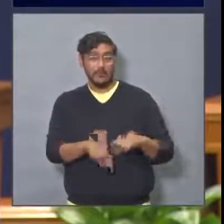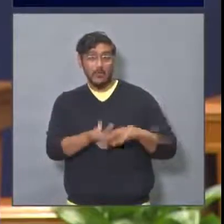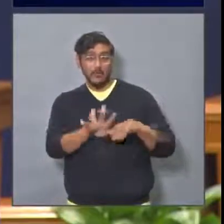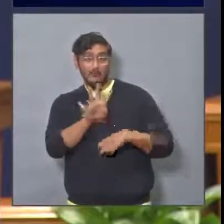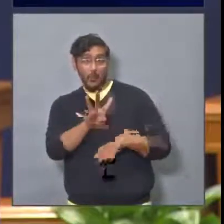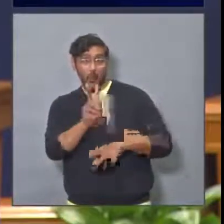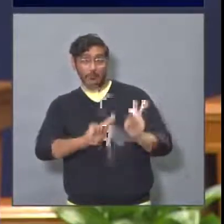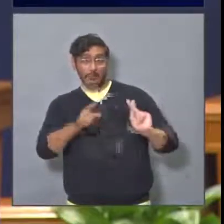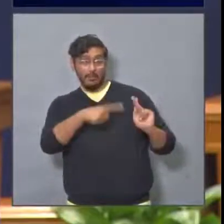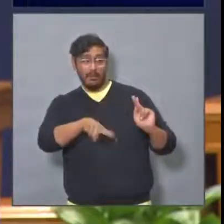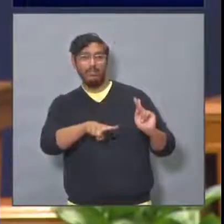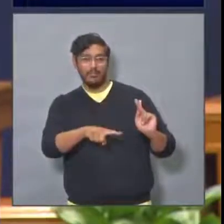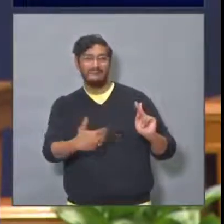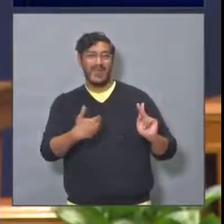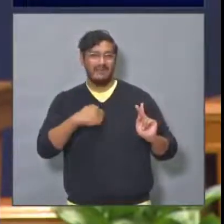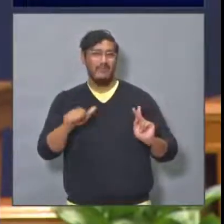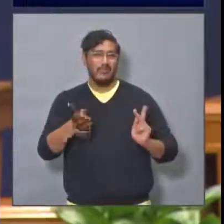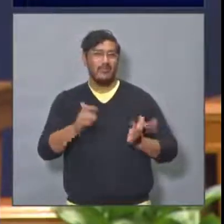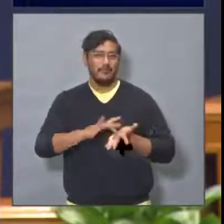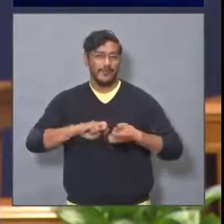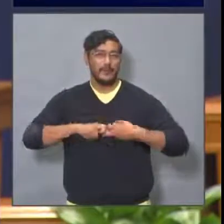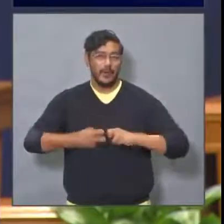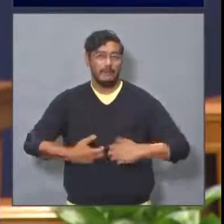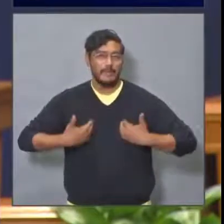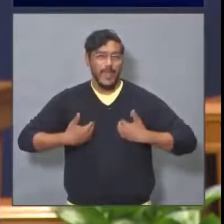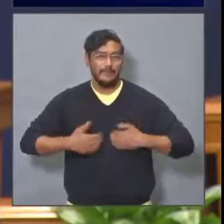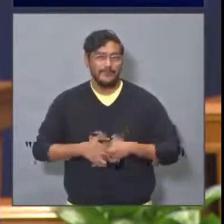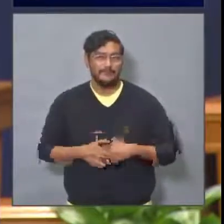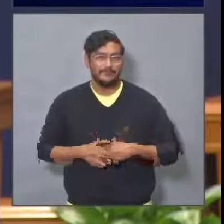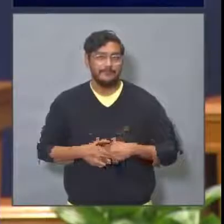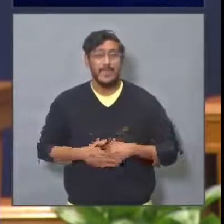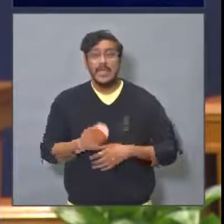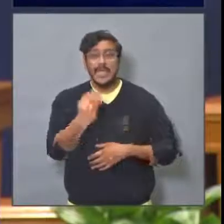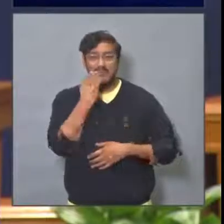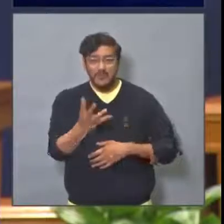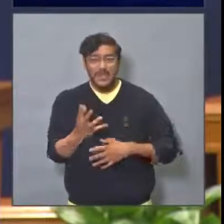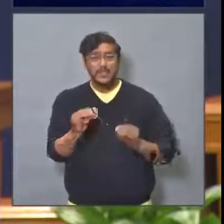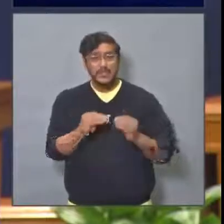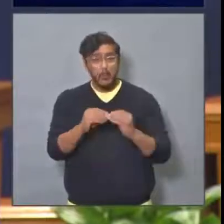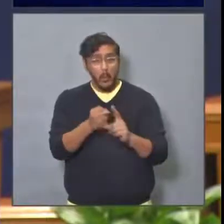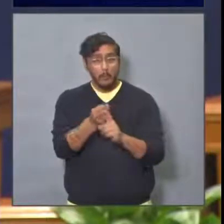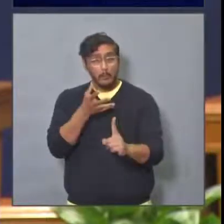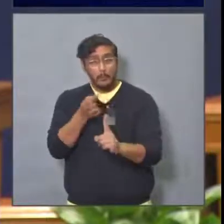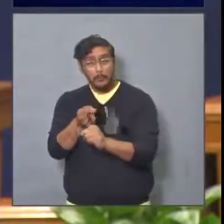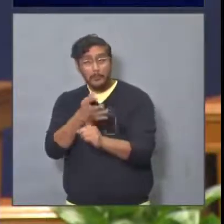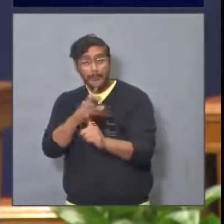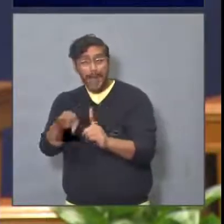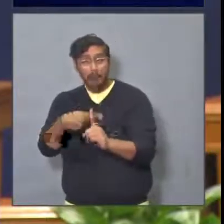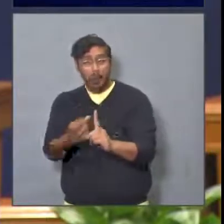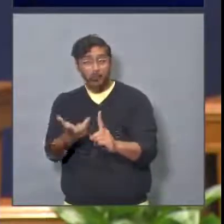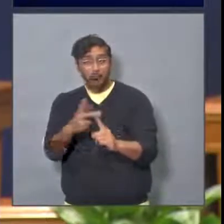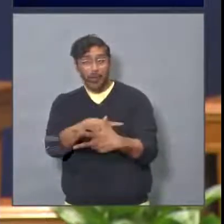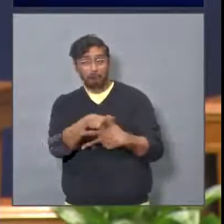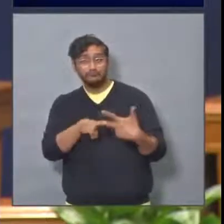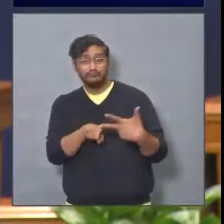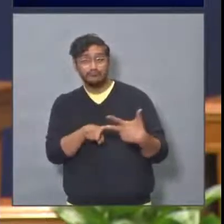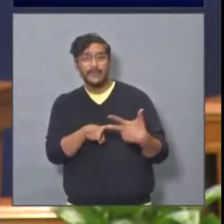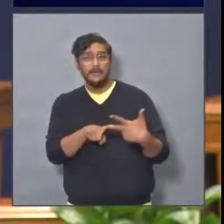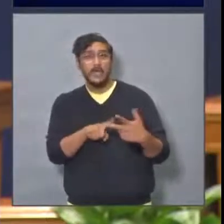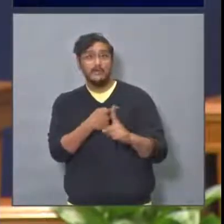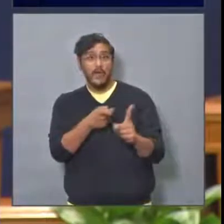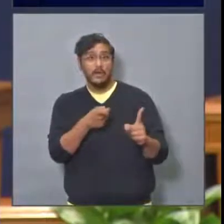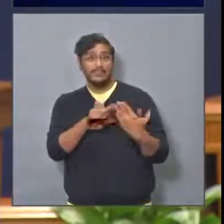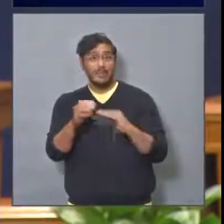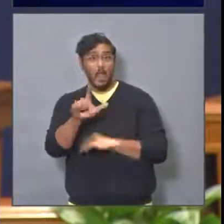this age group had underlying health conditions. Information on the 3 deaths that's reported by the City of Long Beach